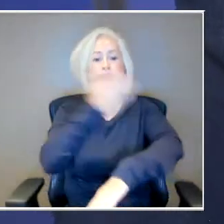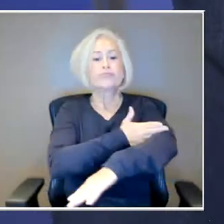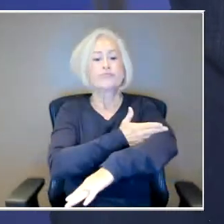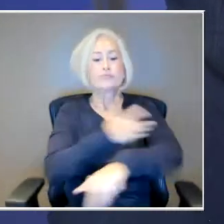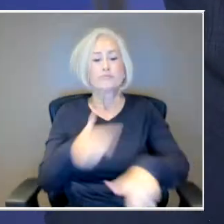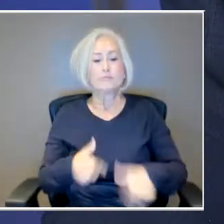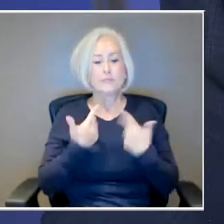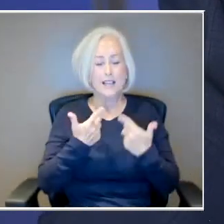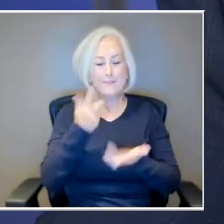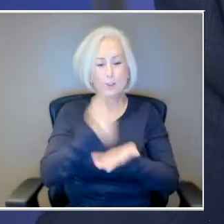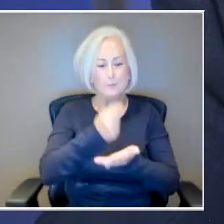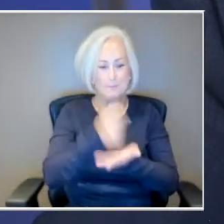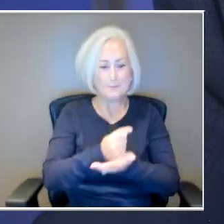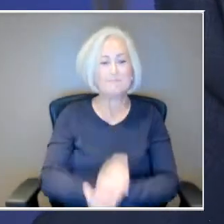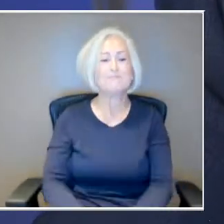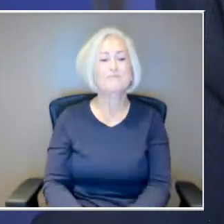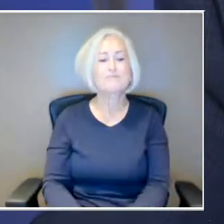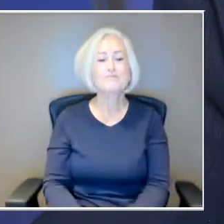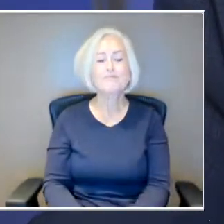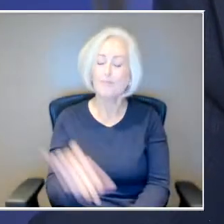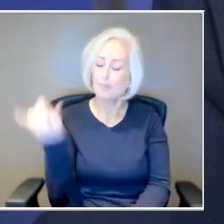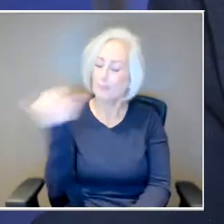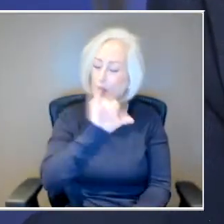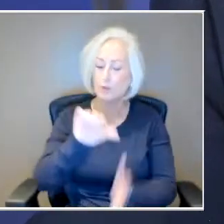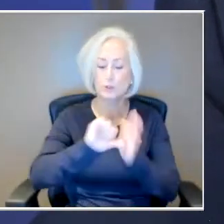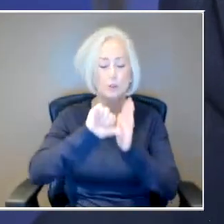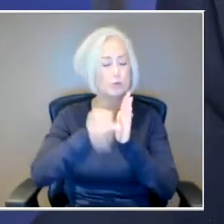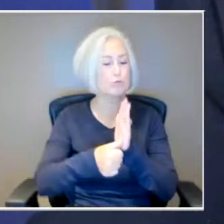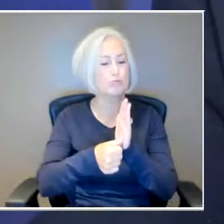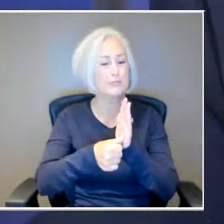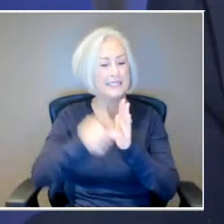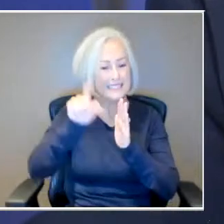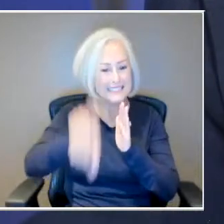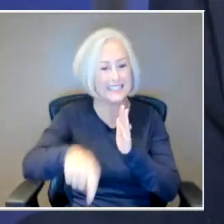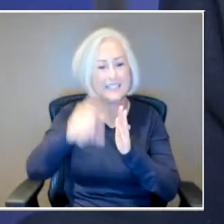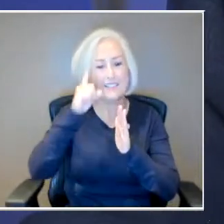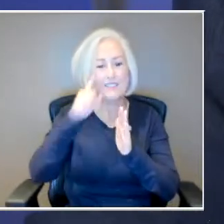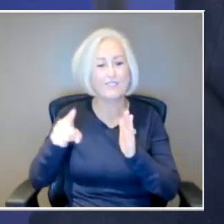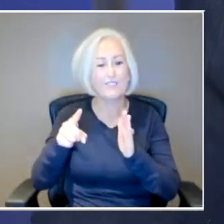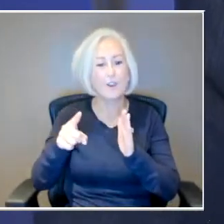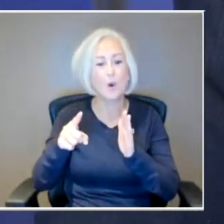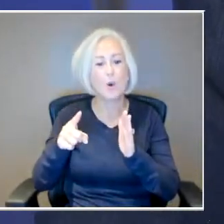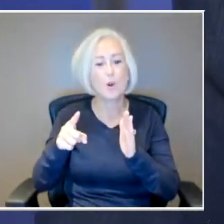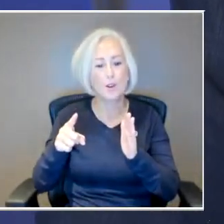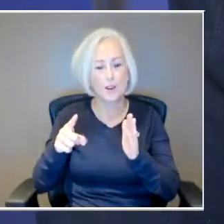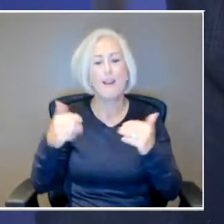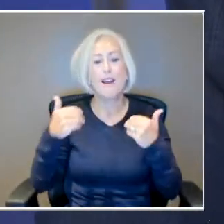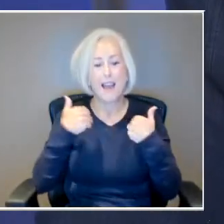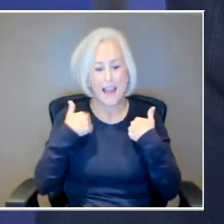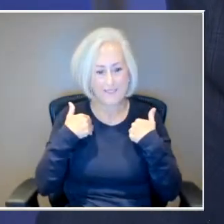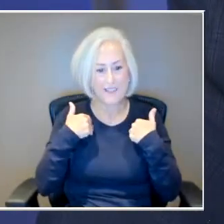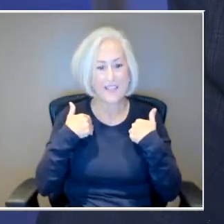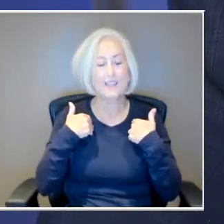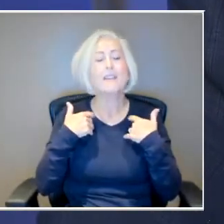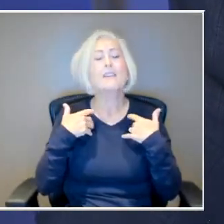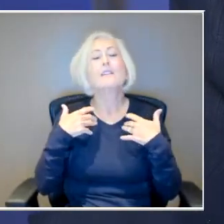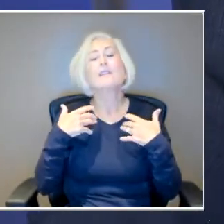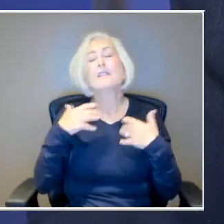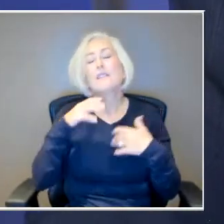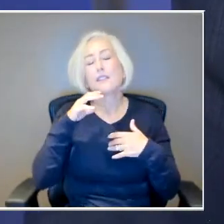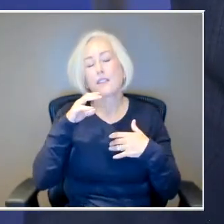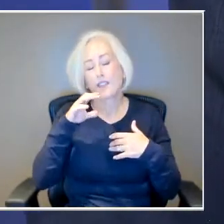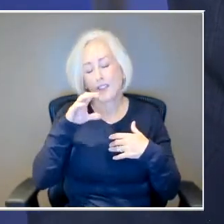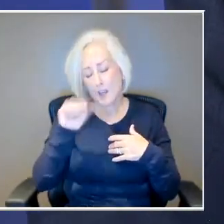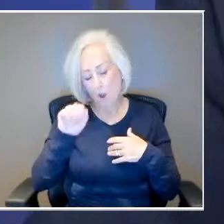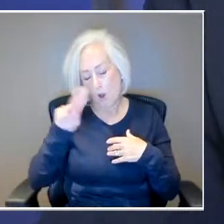think it reemphasizes the need for having our comprehensive cancer center here. I didn't have to